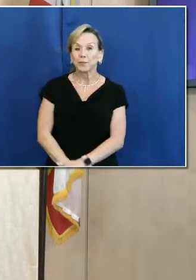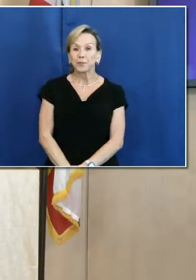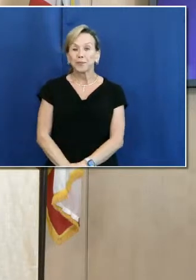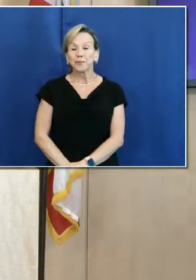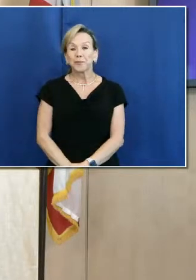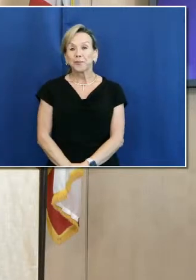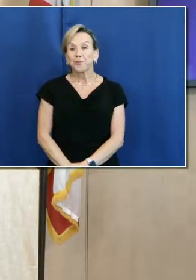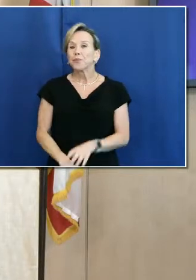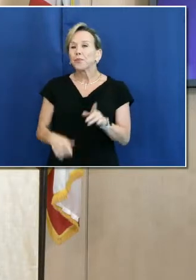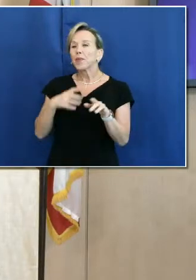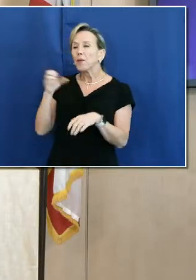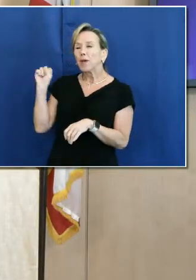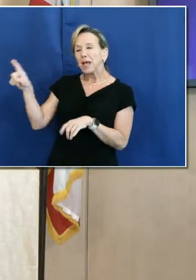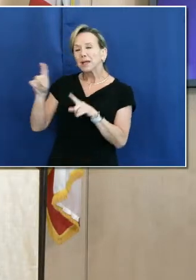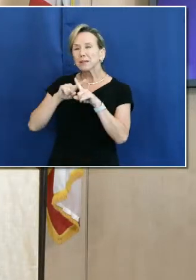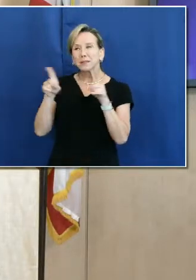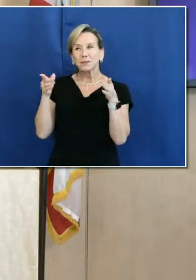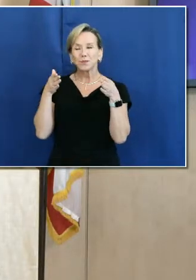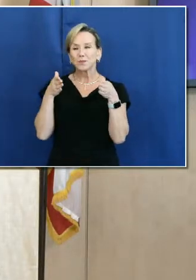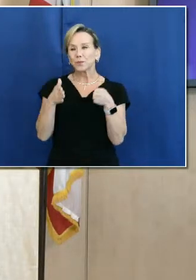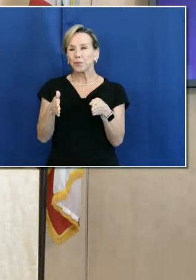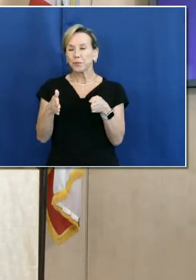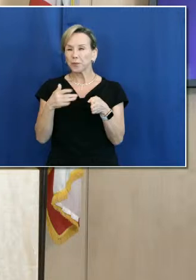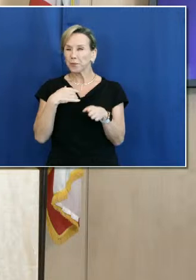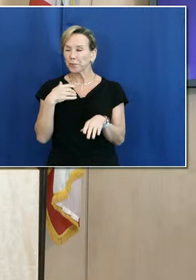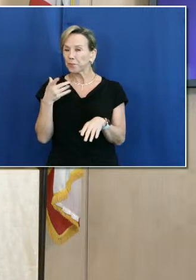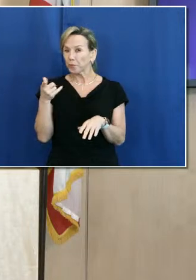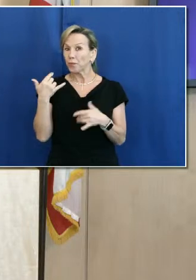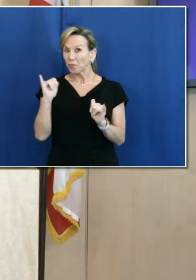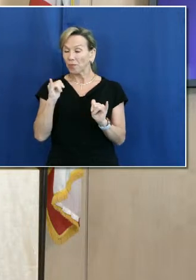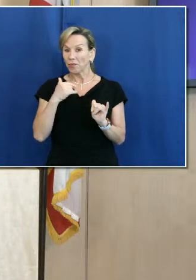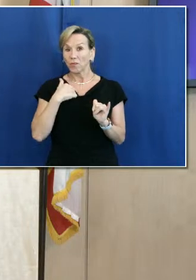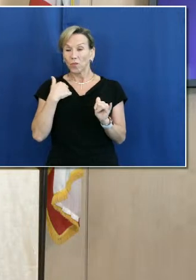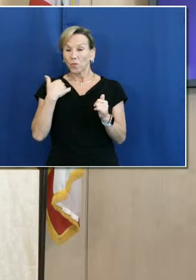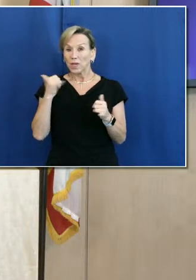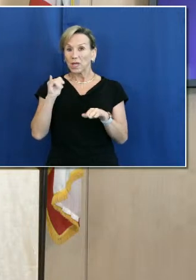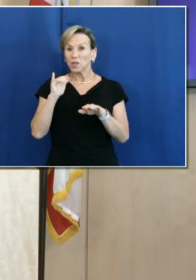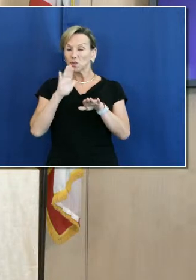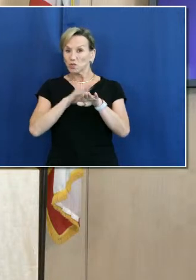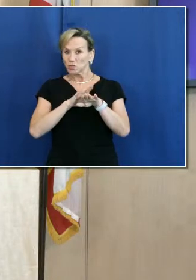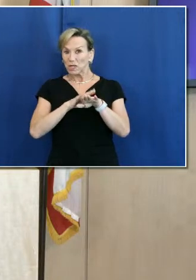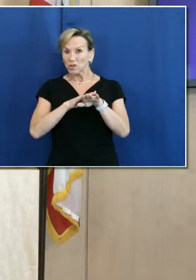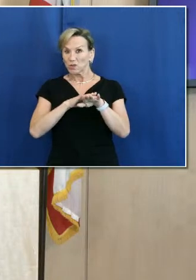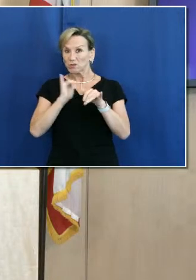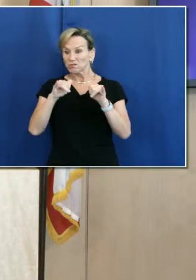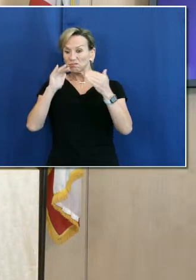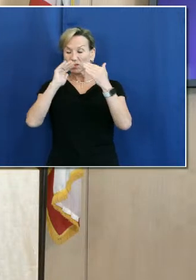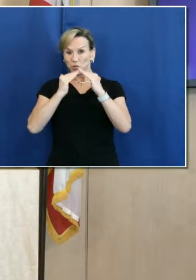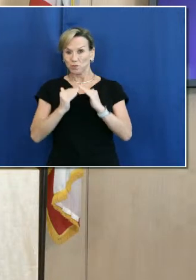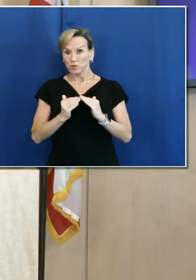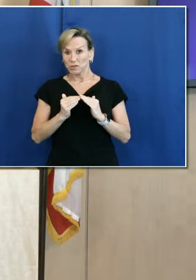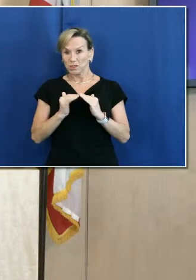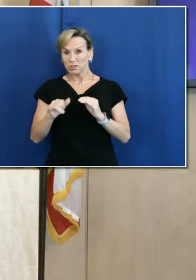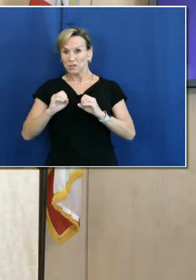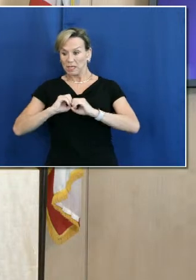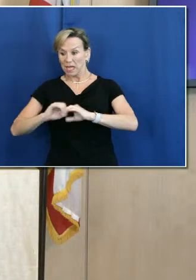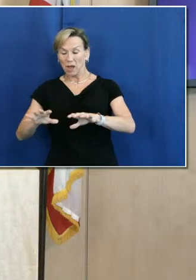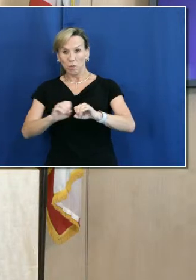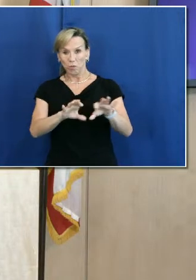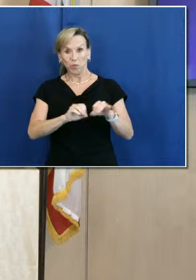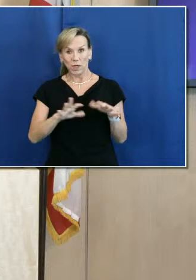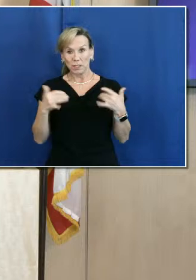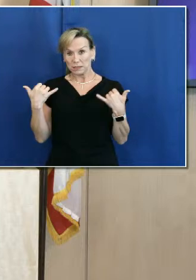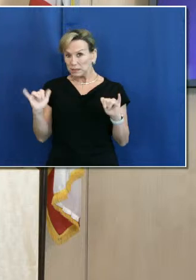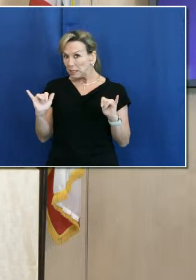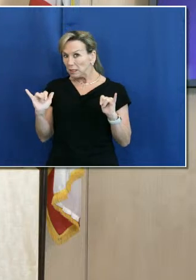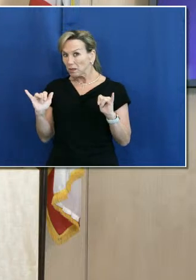And just to kind of ask in a little bit of a different way, we still are hitting our own trigger on community outbreaks, and Voice of San Diego, Scott Lewis just pointed this out on social